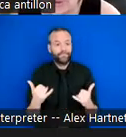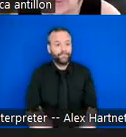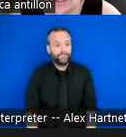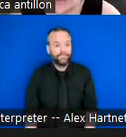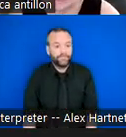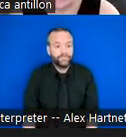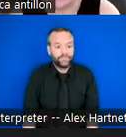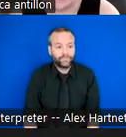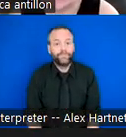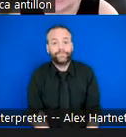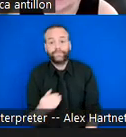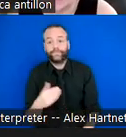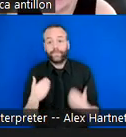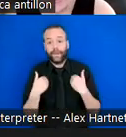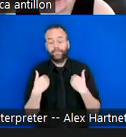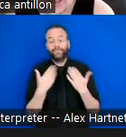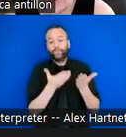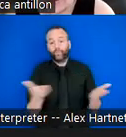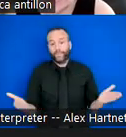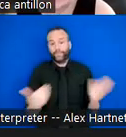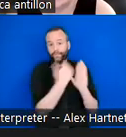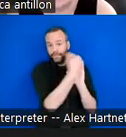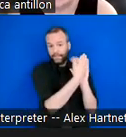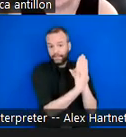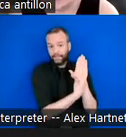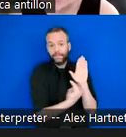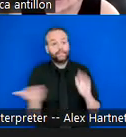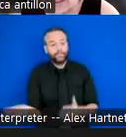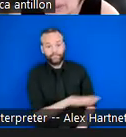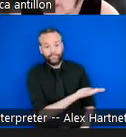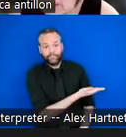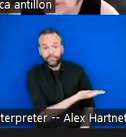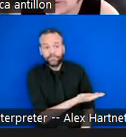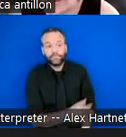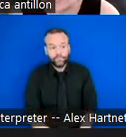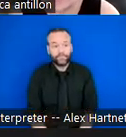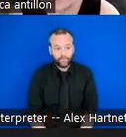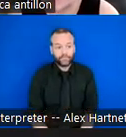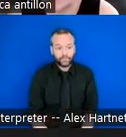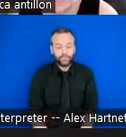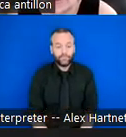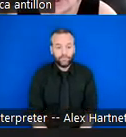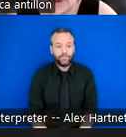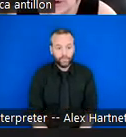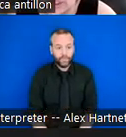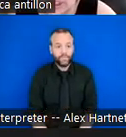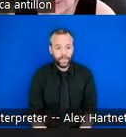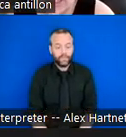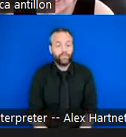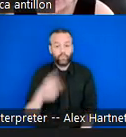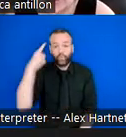resources that we want to just highlight for you. These are resources specifically to support